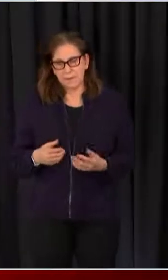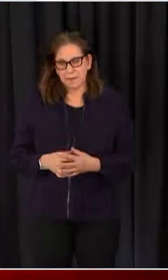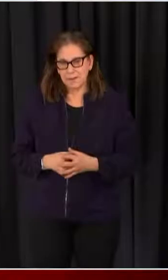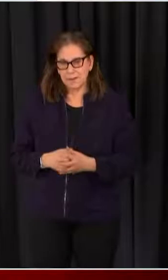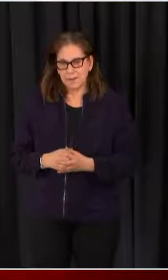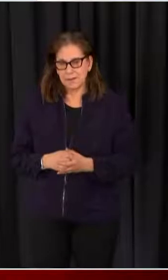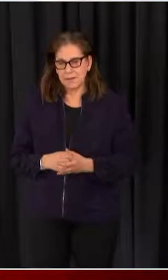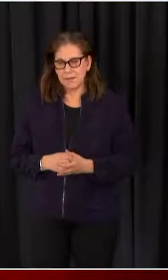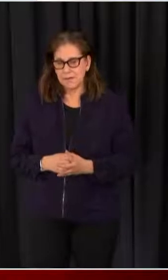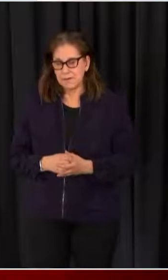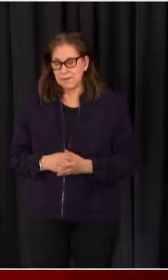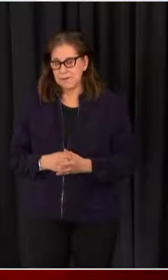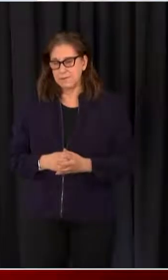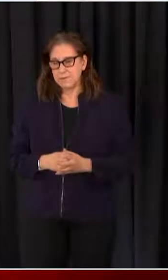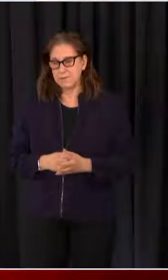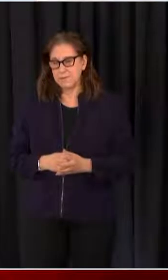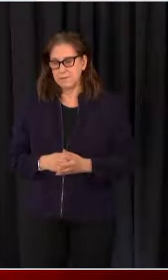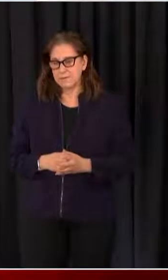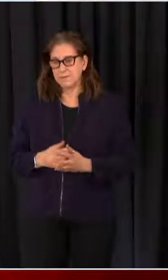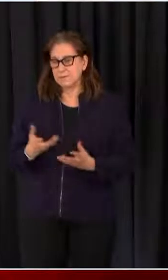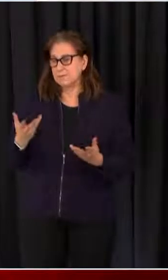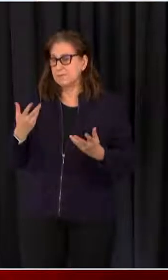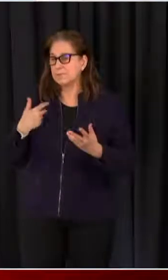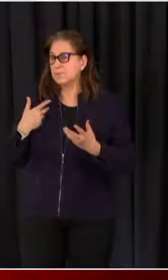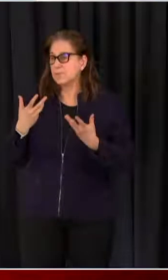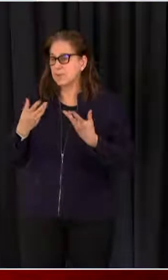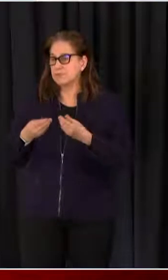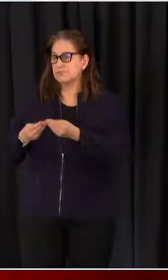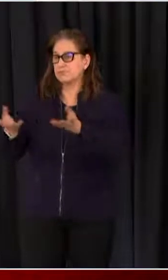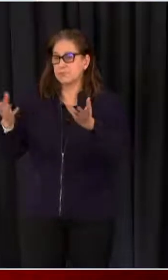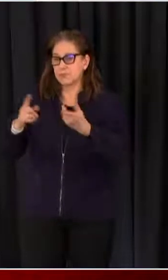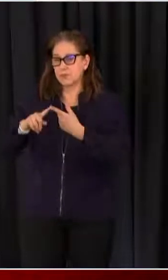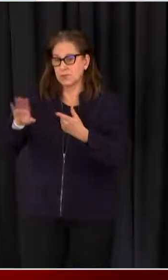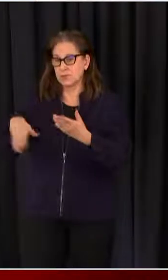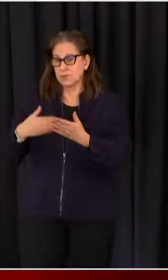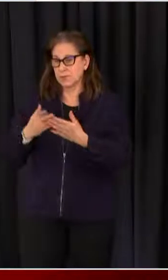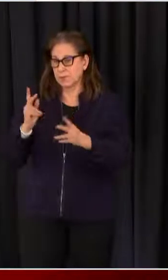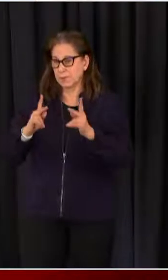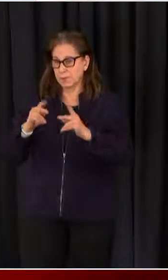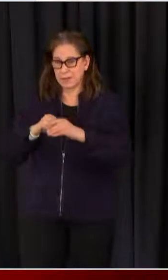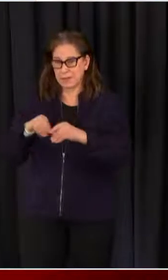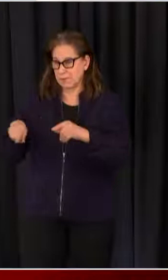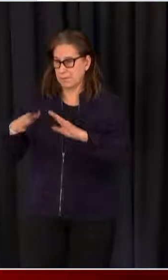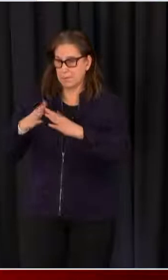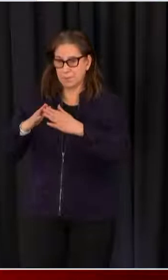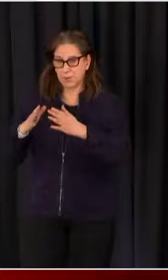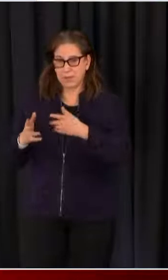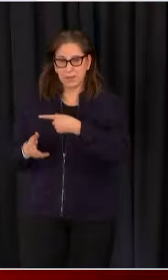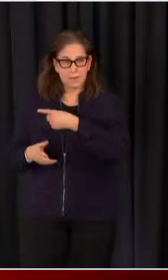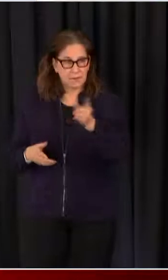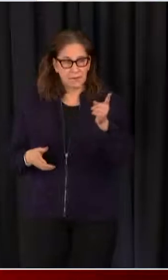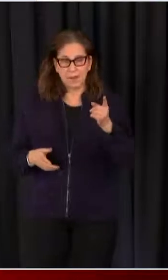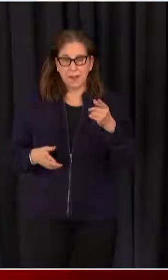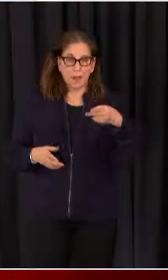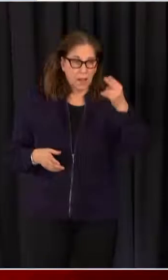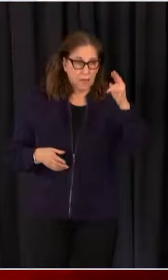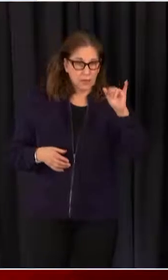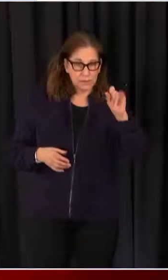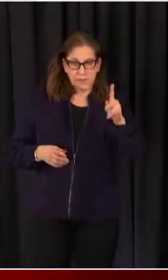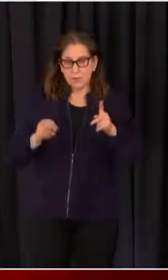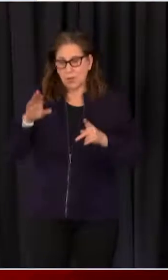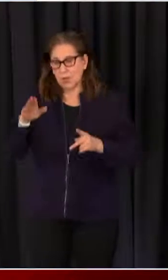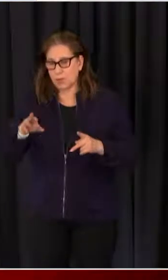rate than individuals who have a lower risk due to the communities in which they live and other indicators that we've seen.